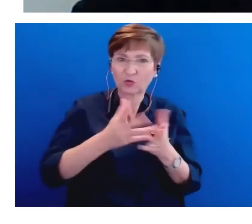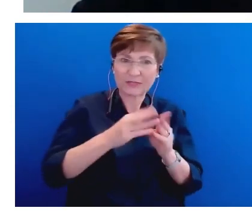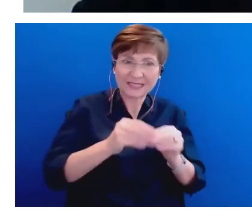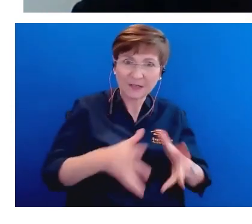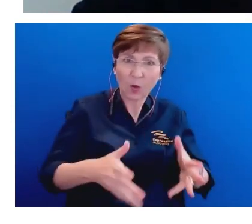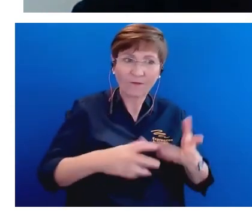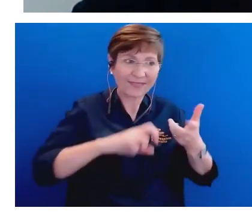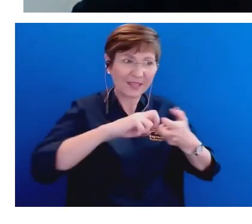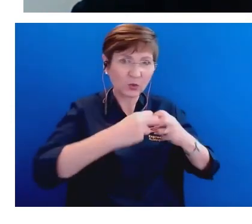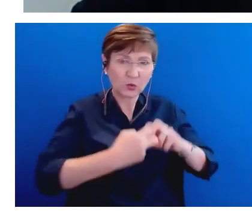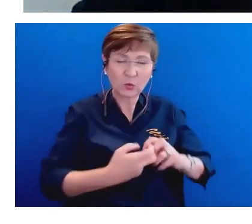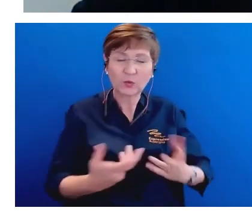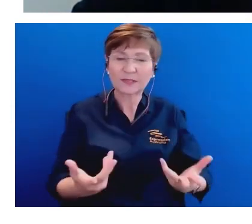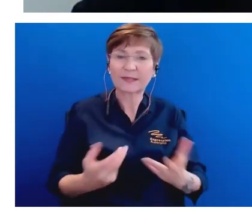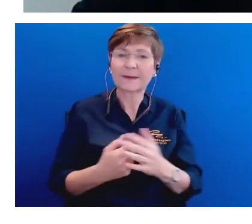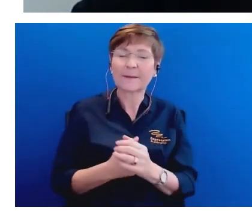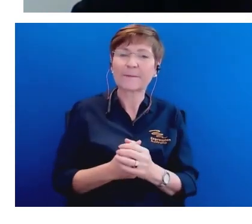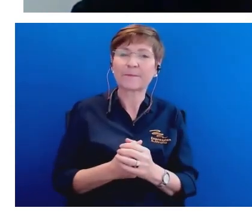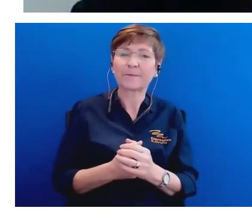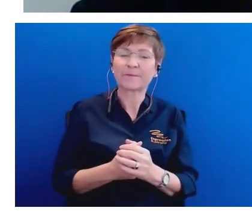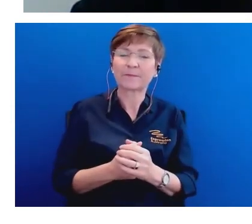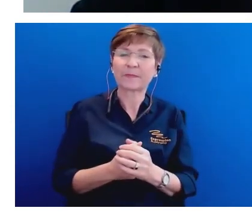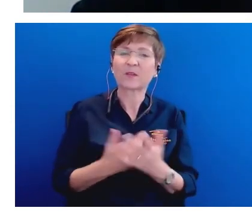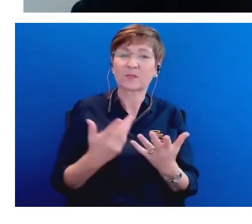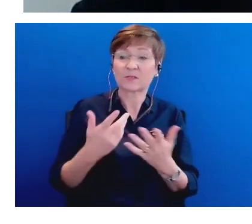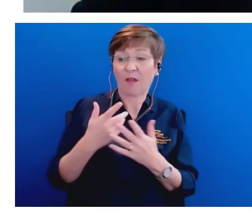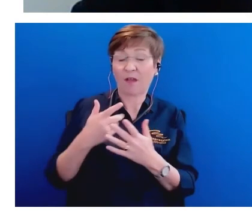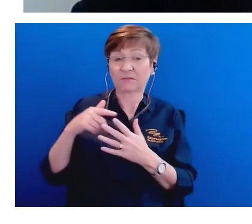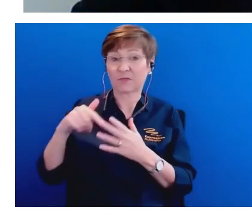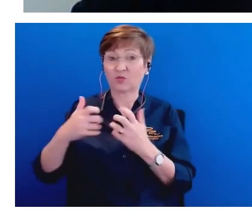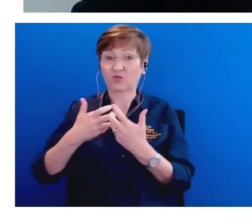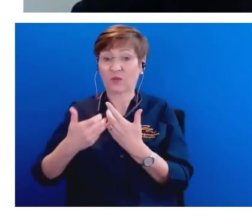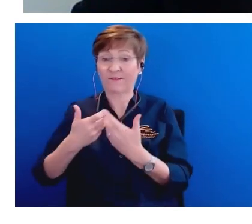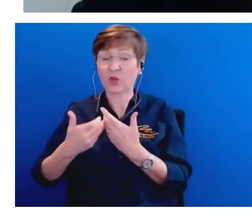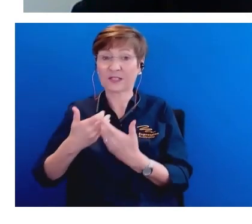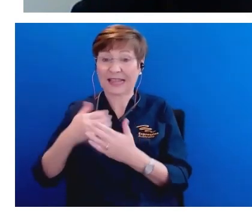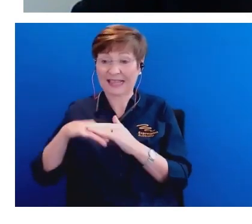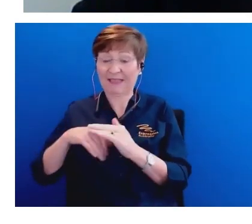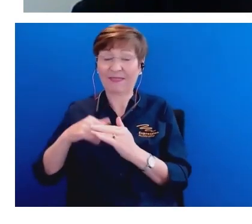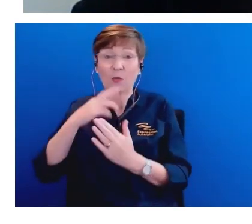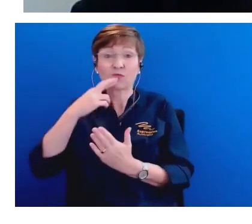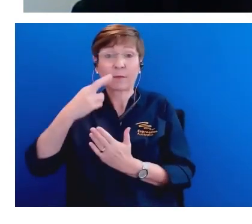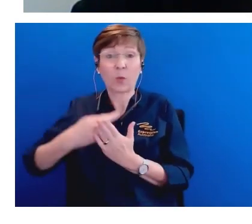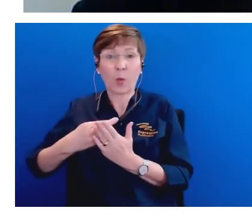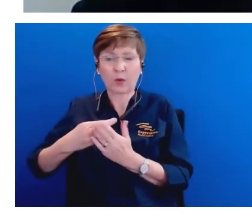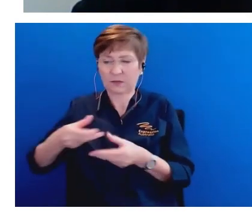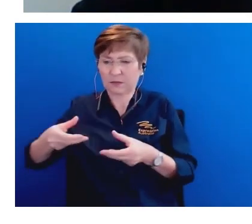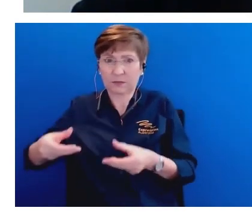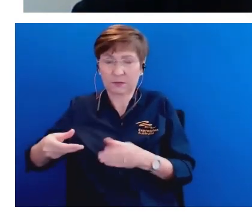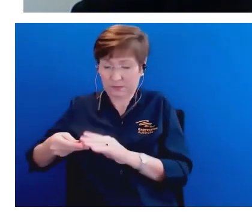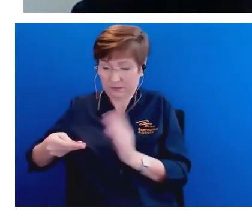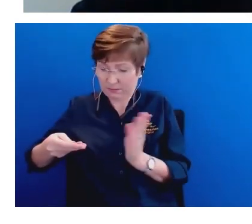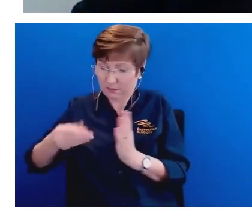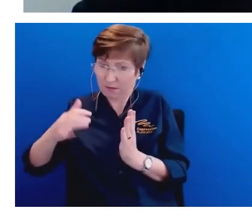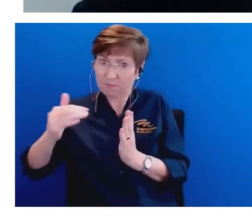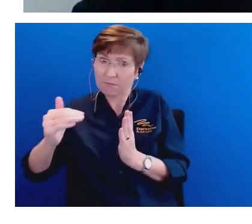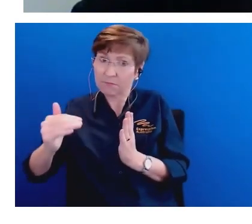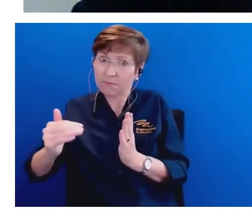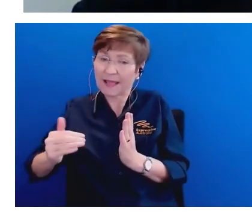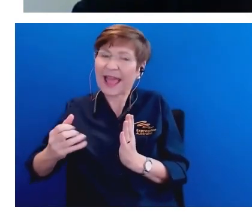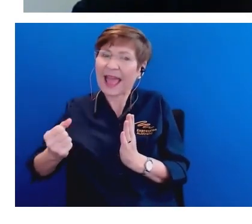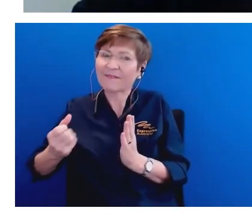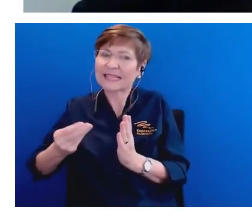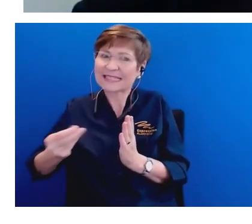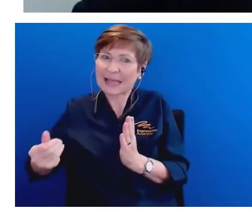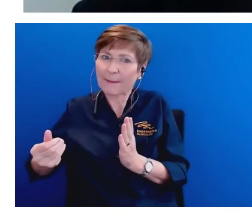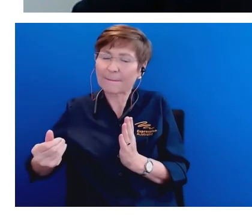them. And so we do provide some guidance about that in the report, but I think it is something that needs a lot more attention